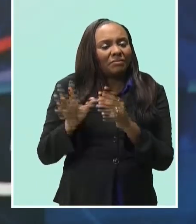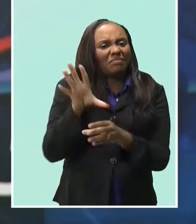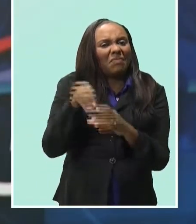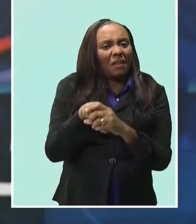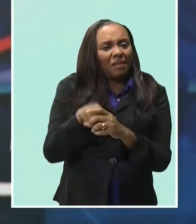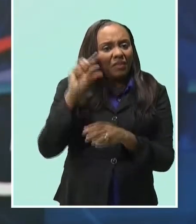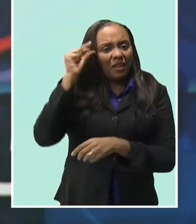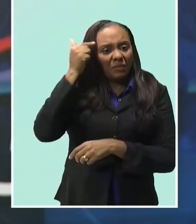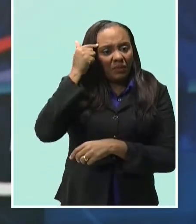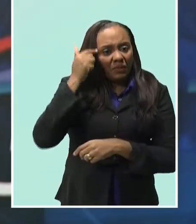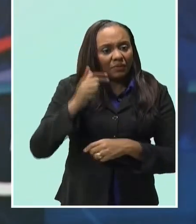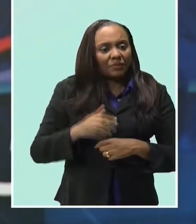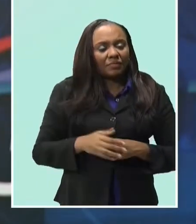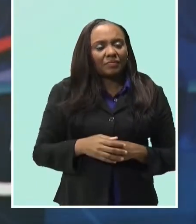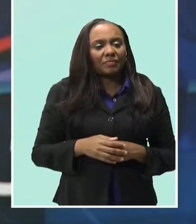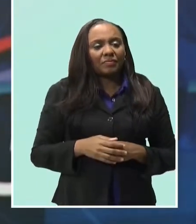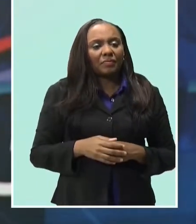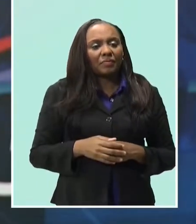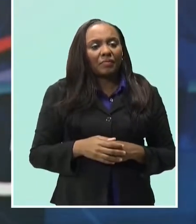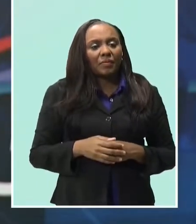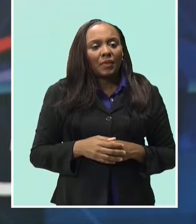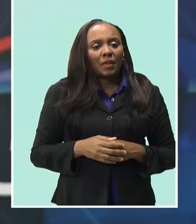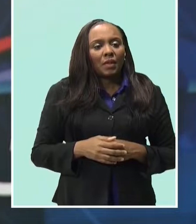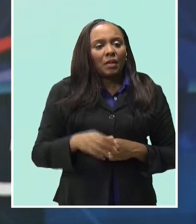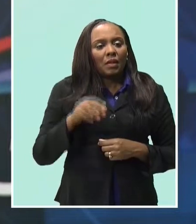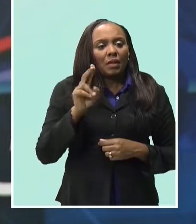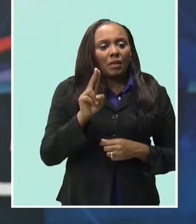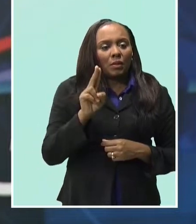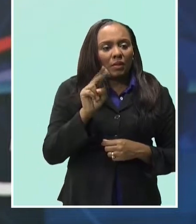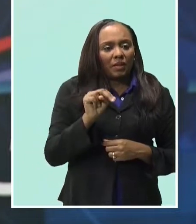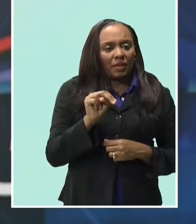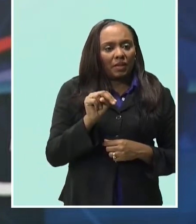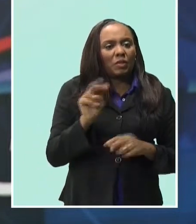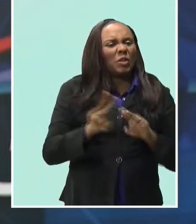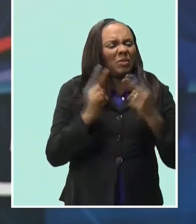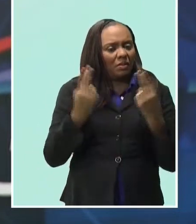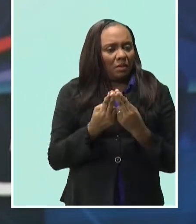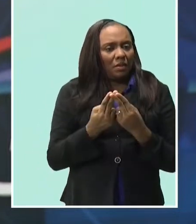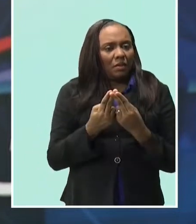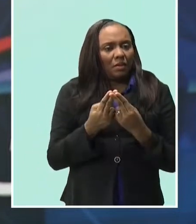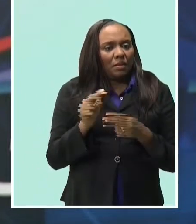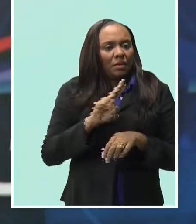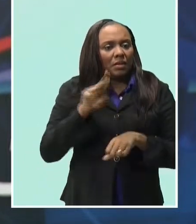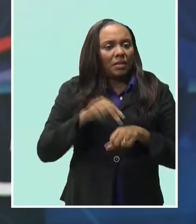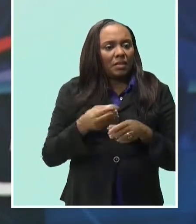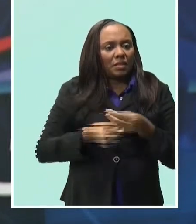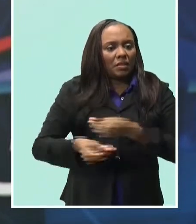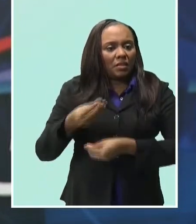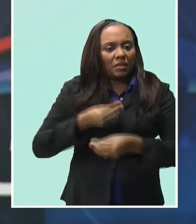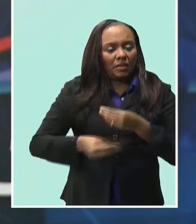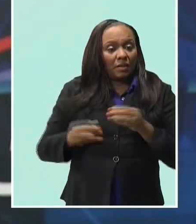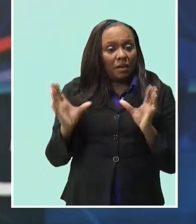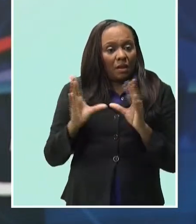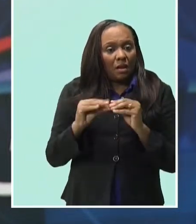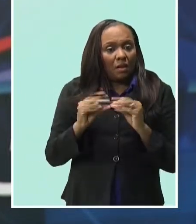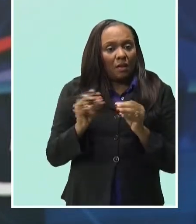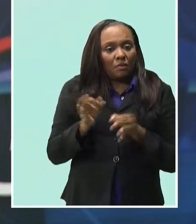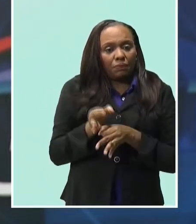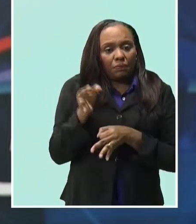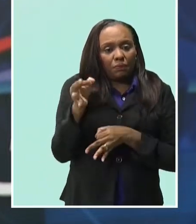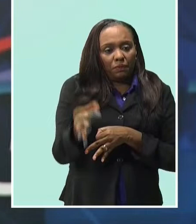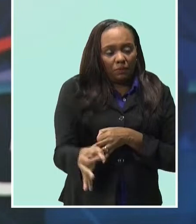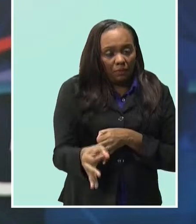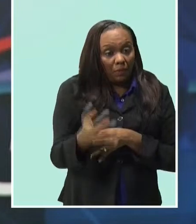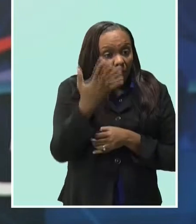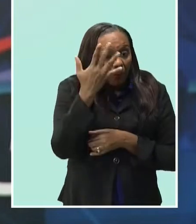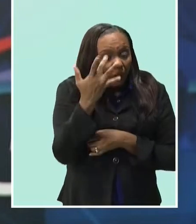The 15th session of the United Nations Conference on Trade and Development, UNCTAD 15, Ministerial Conference has been postponed due